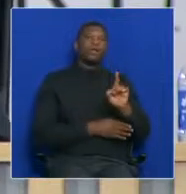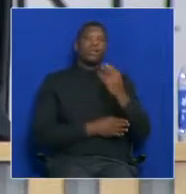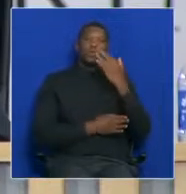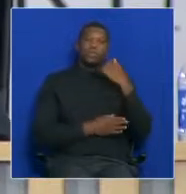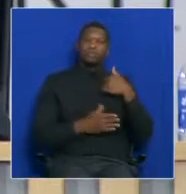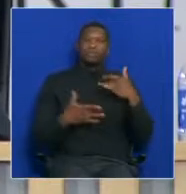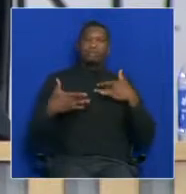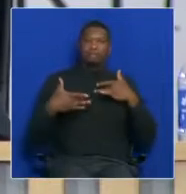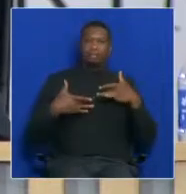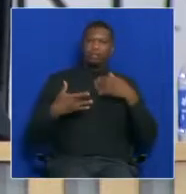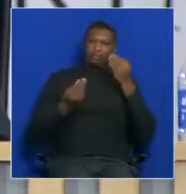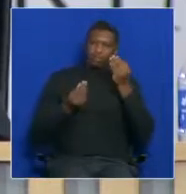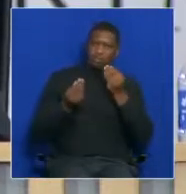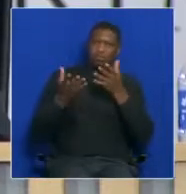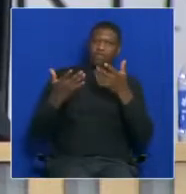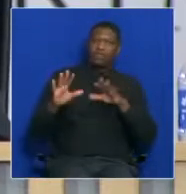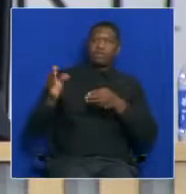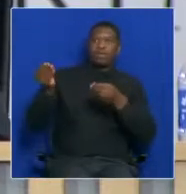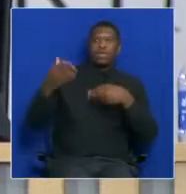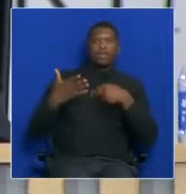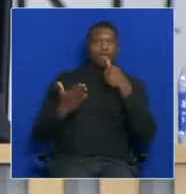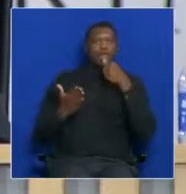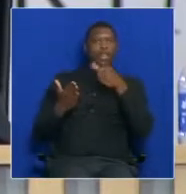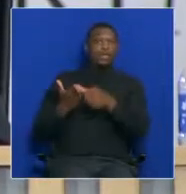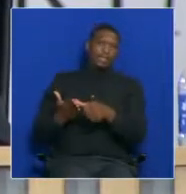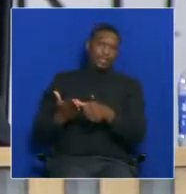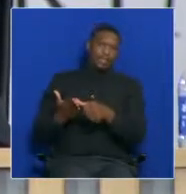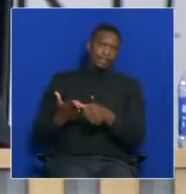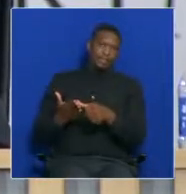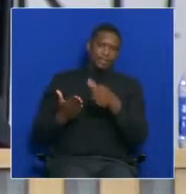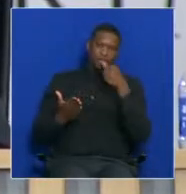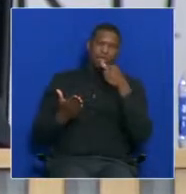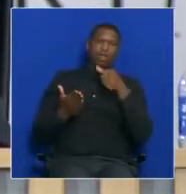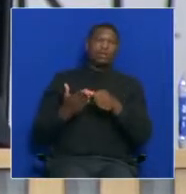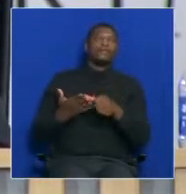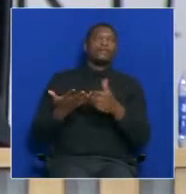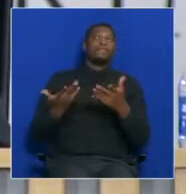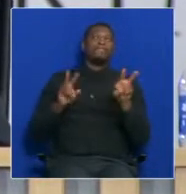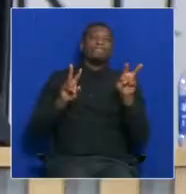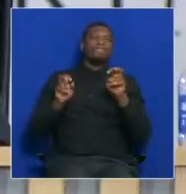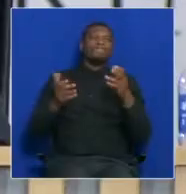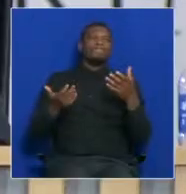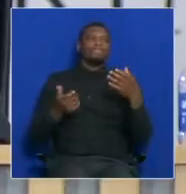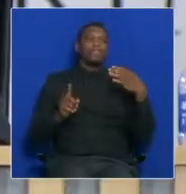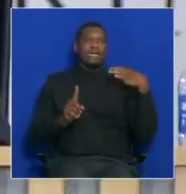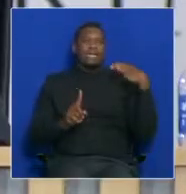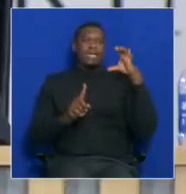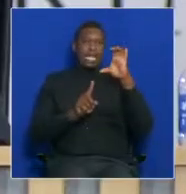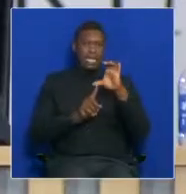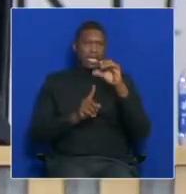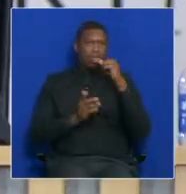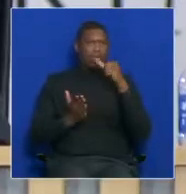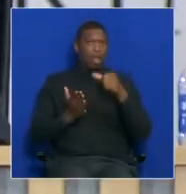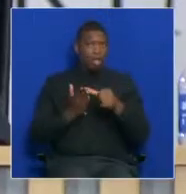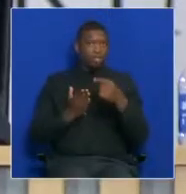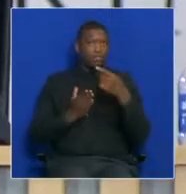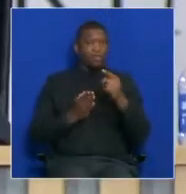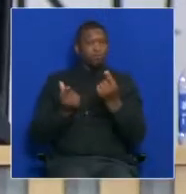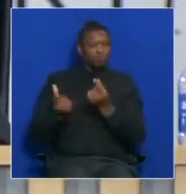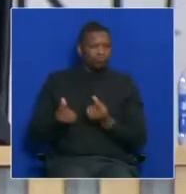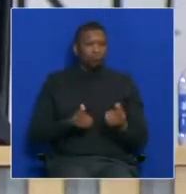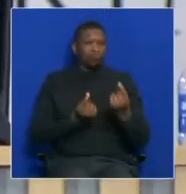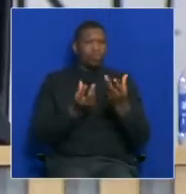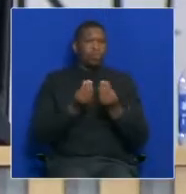then she issued me a delegation letter, basically to deal with